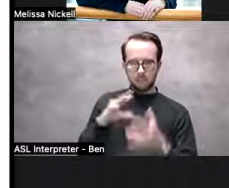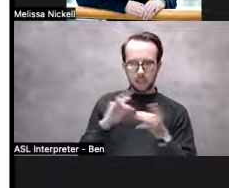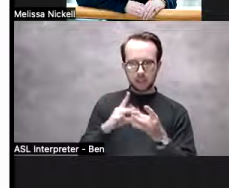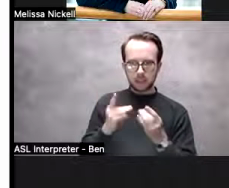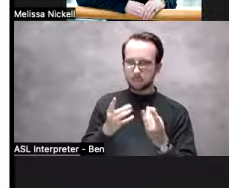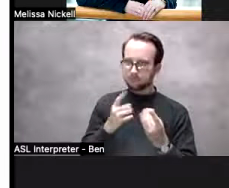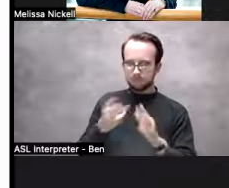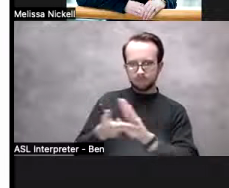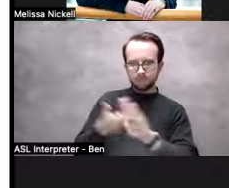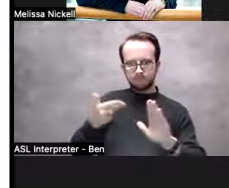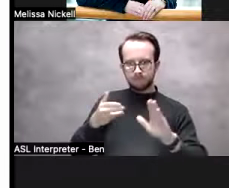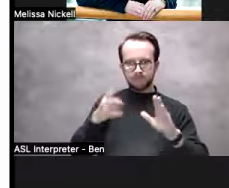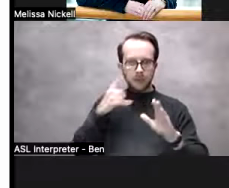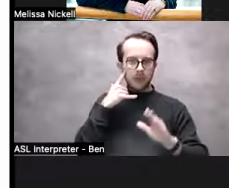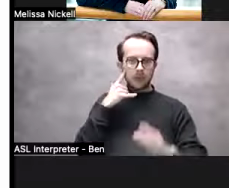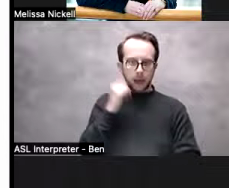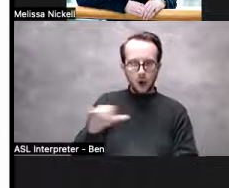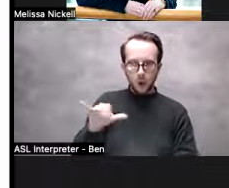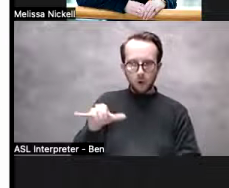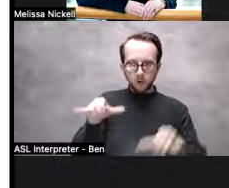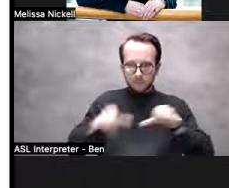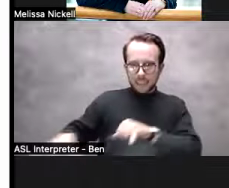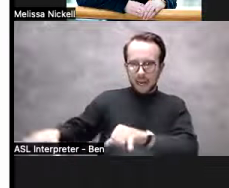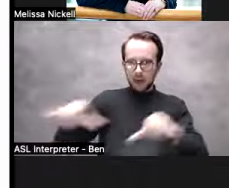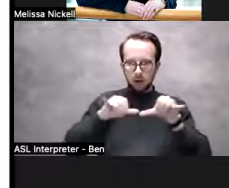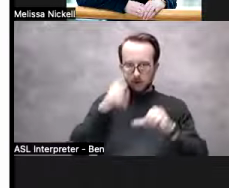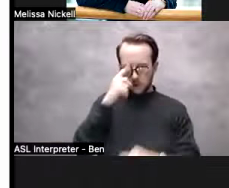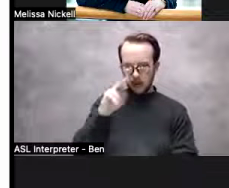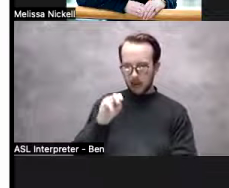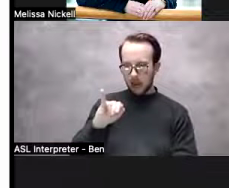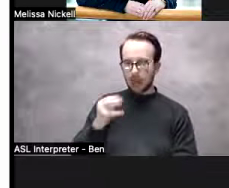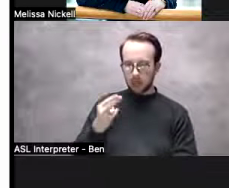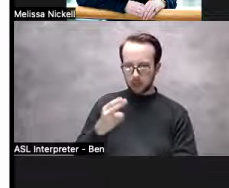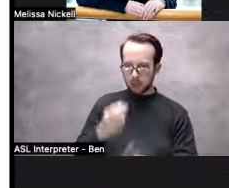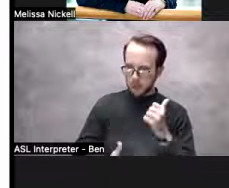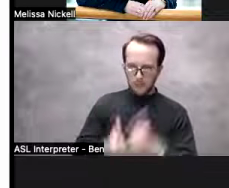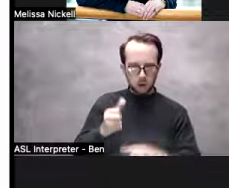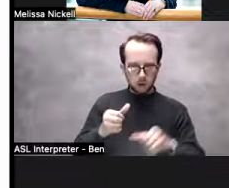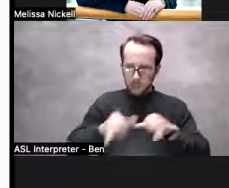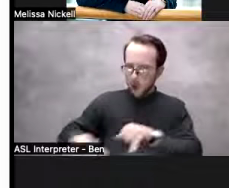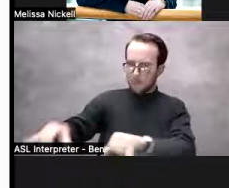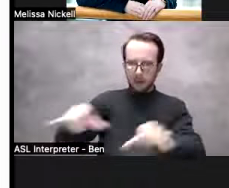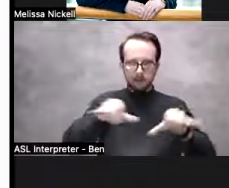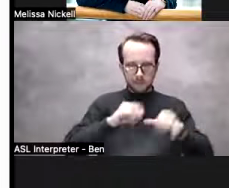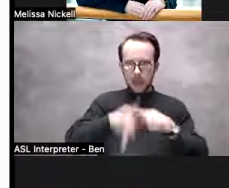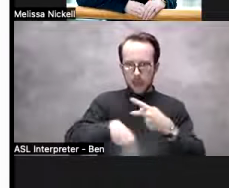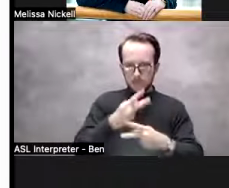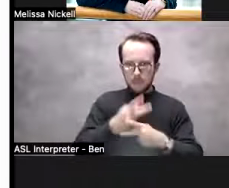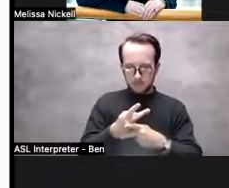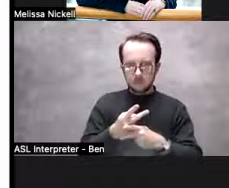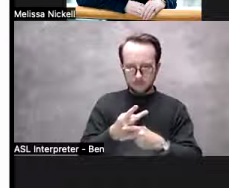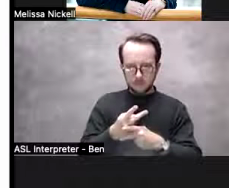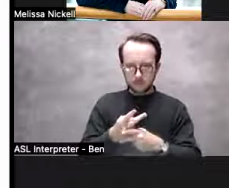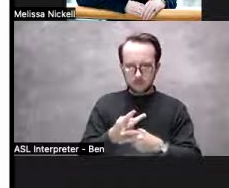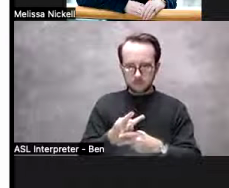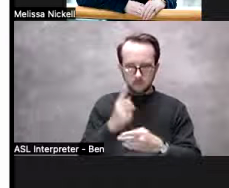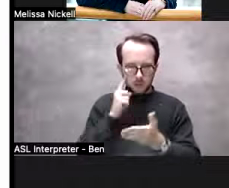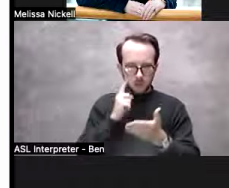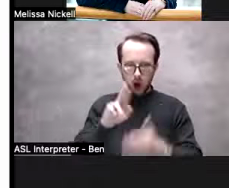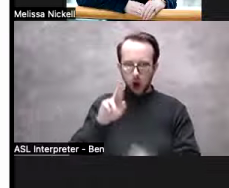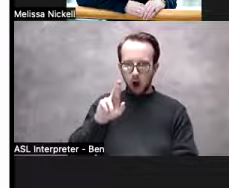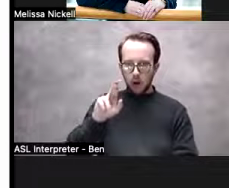standard of NIH funding. It's the most common RPG, or what's called a research